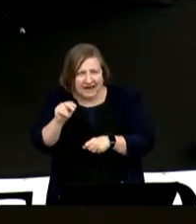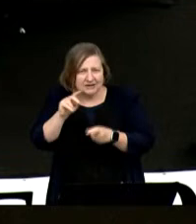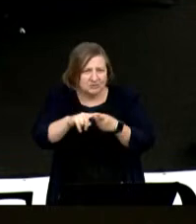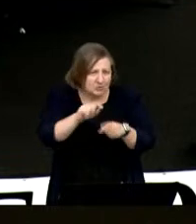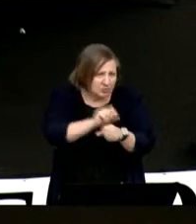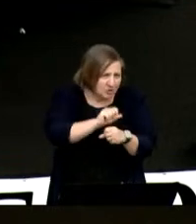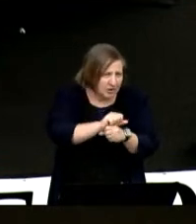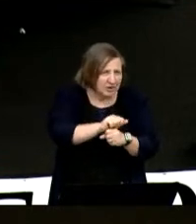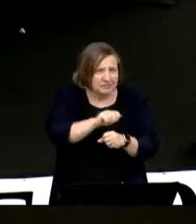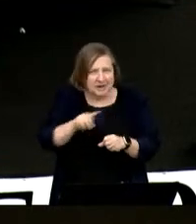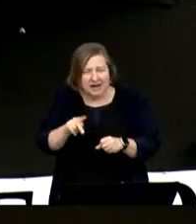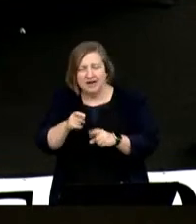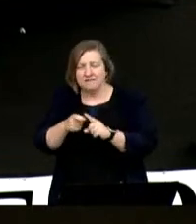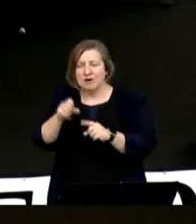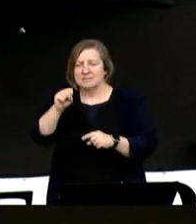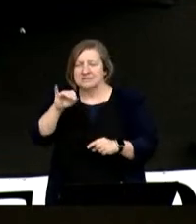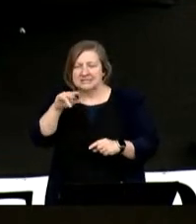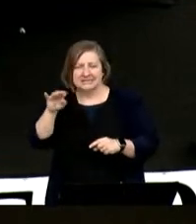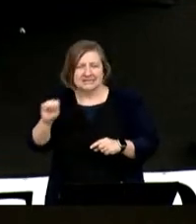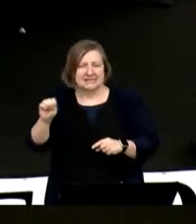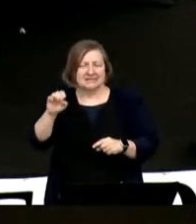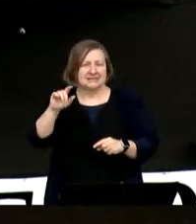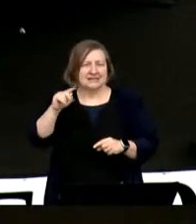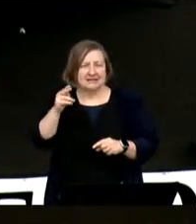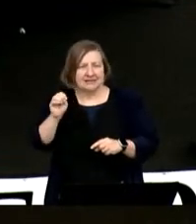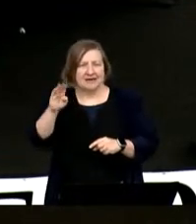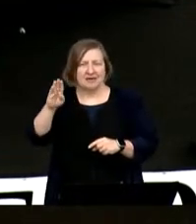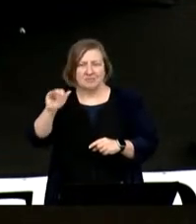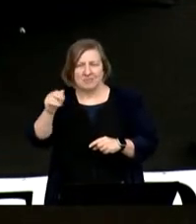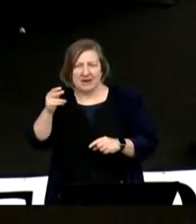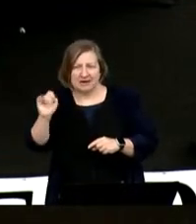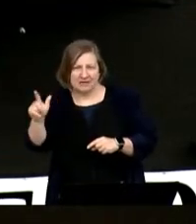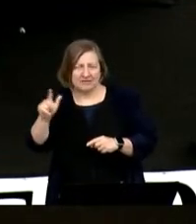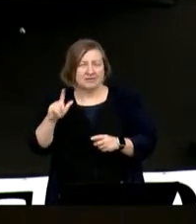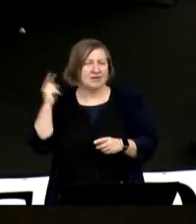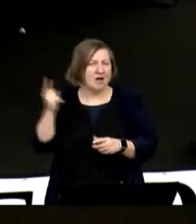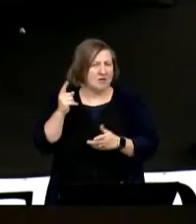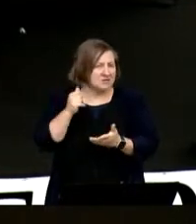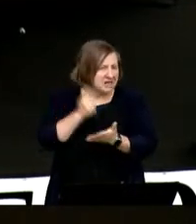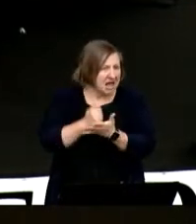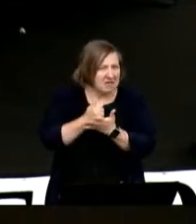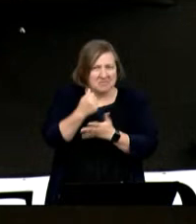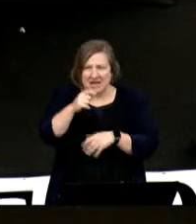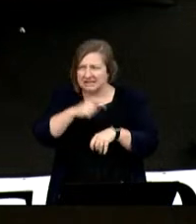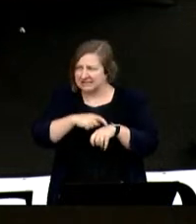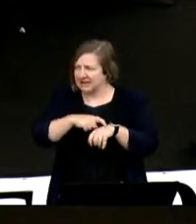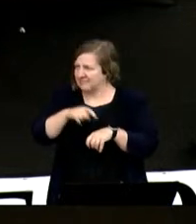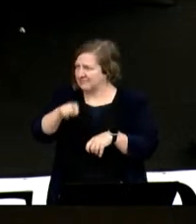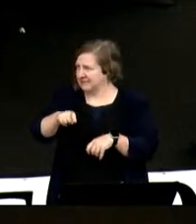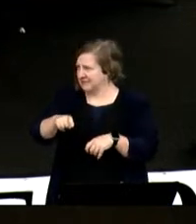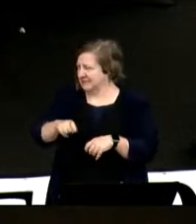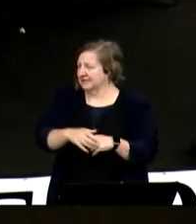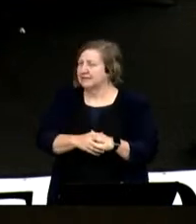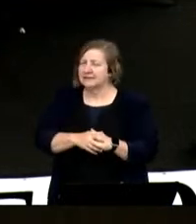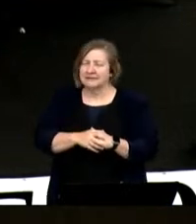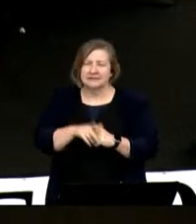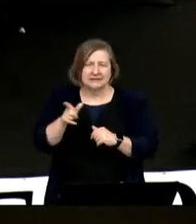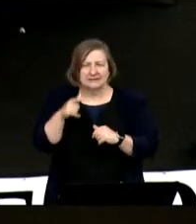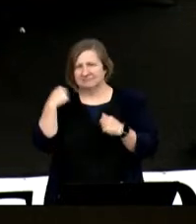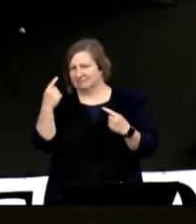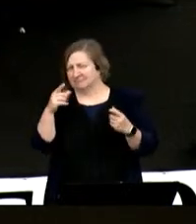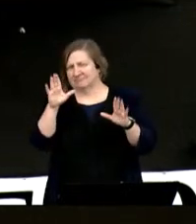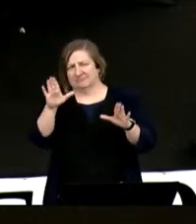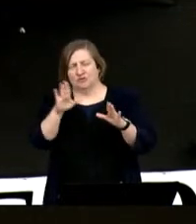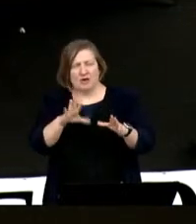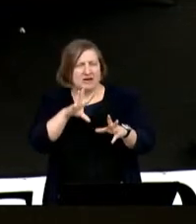at Seize the Bagel. He's always ready to help out whenever he's needed. He has been just a great